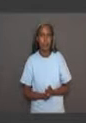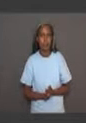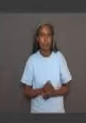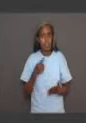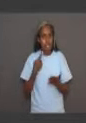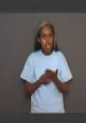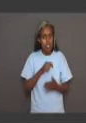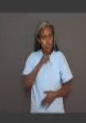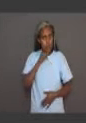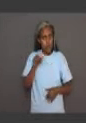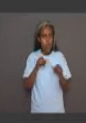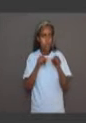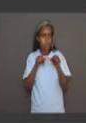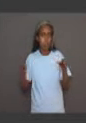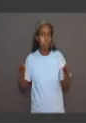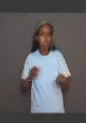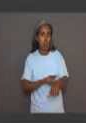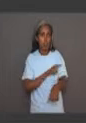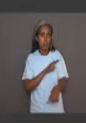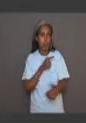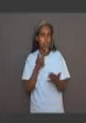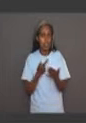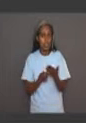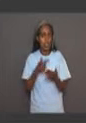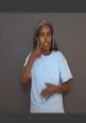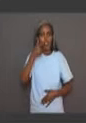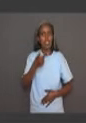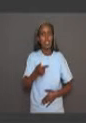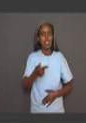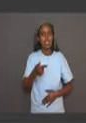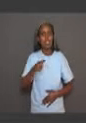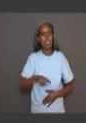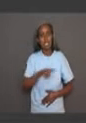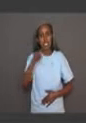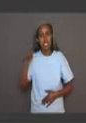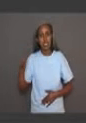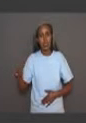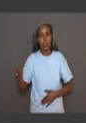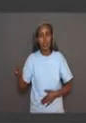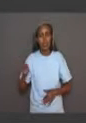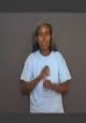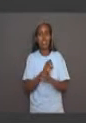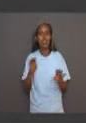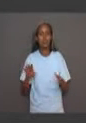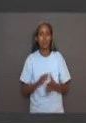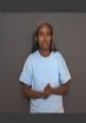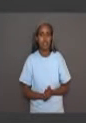It is not the measure alone that tells us the skewness of a